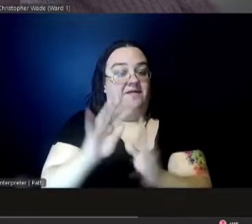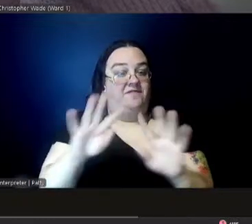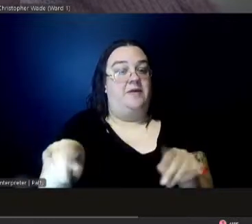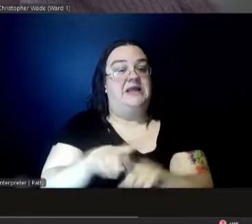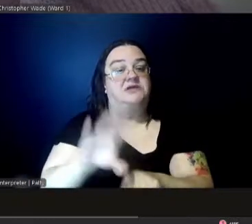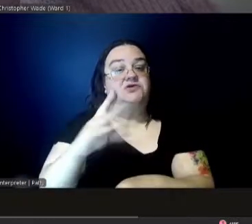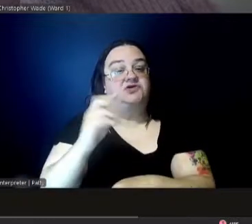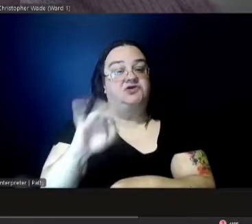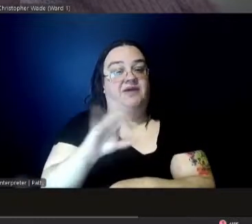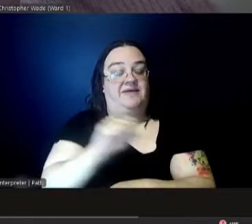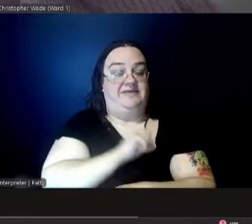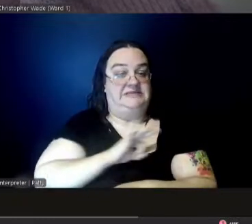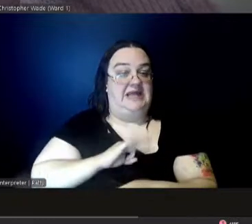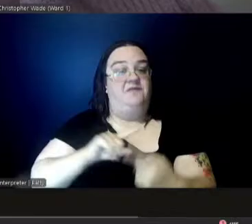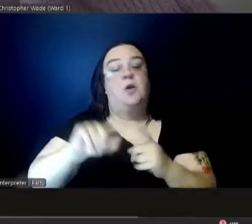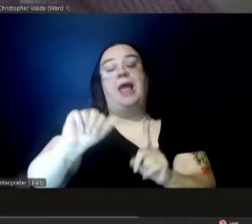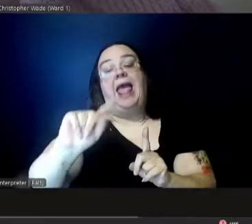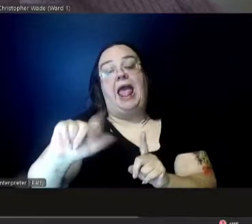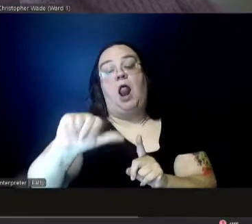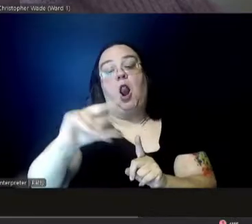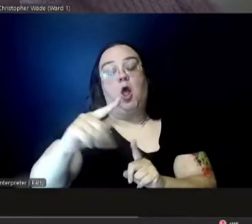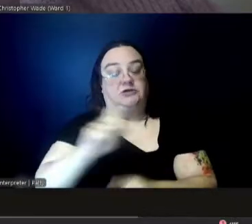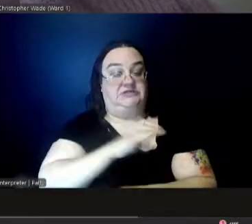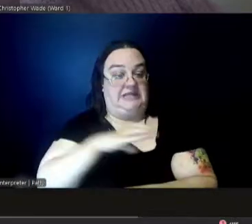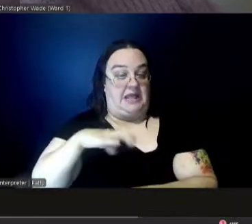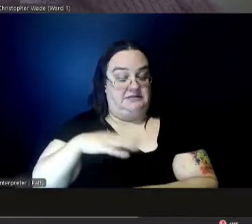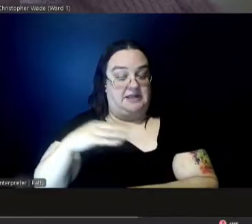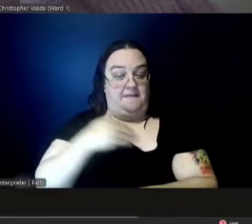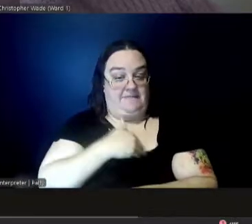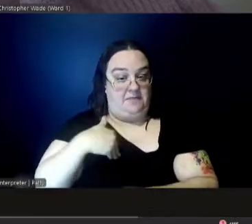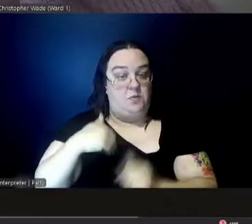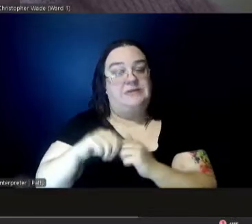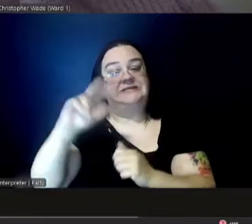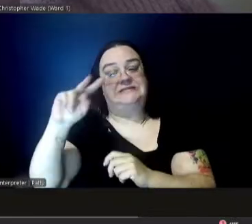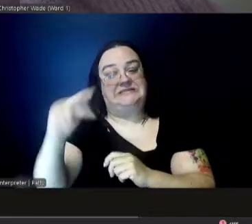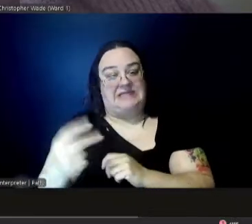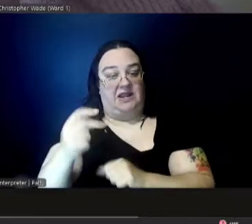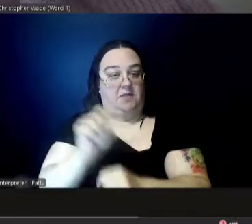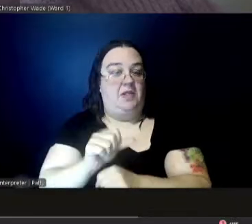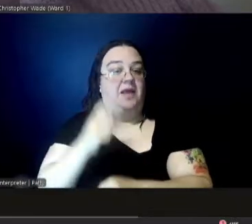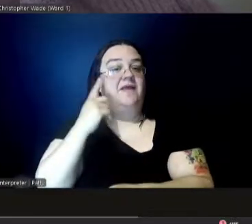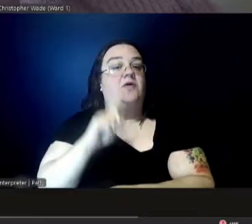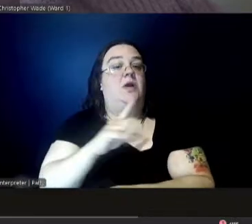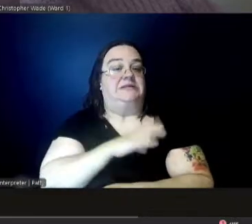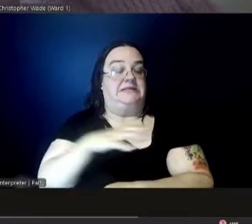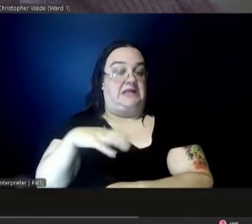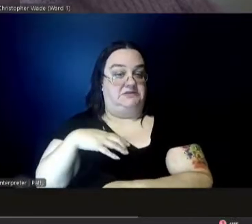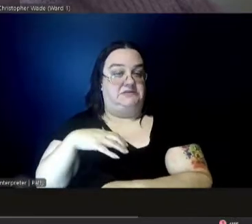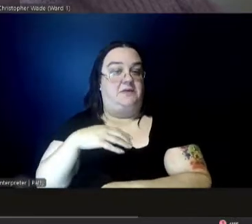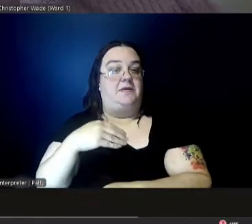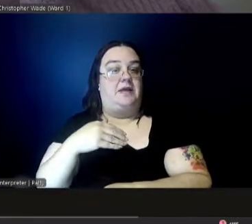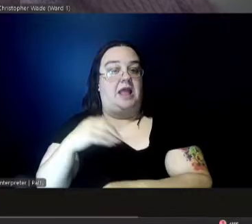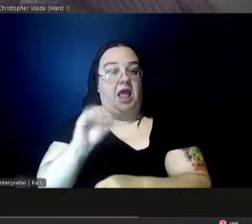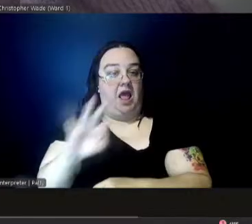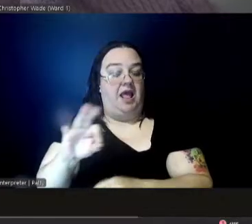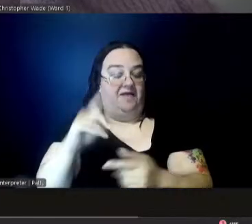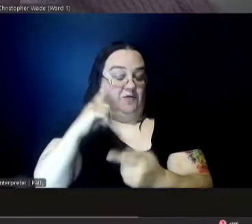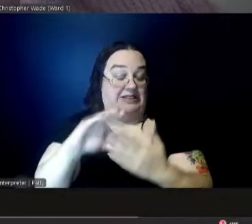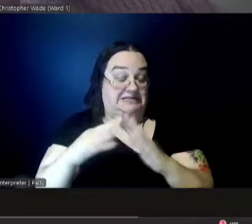to the at-large council member with the secondary employment of council member for the town of Cheverly. And I